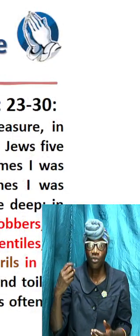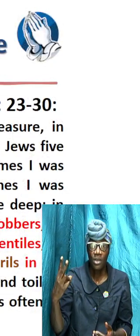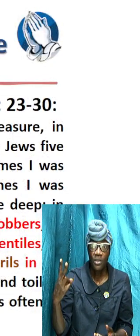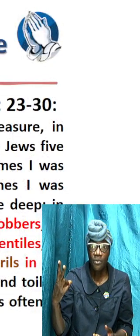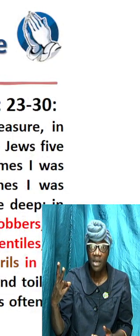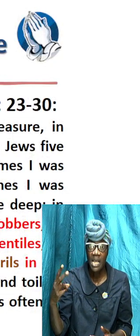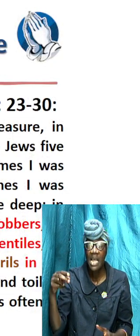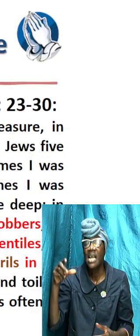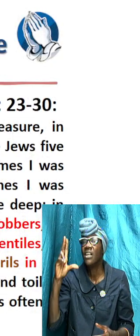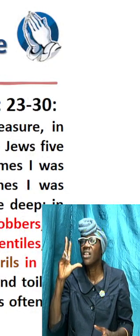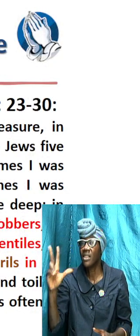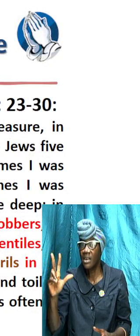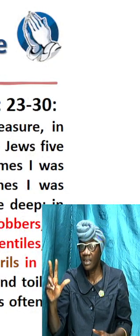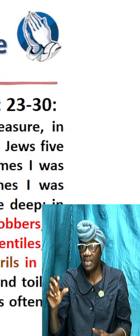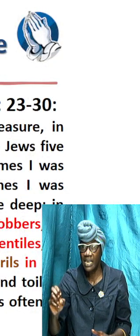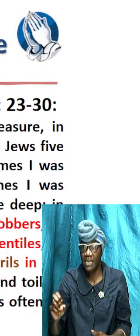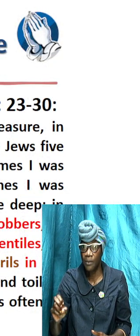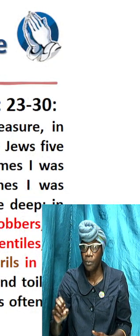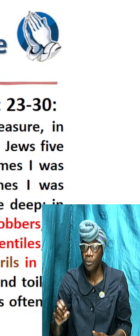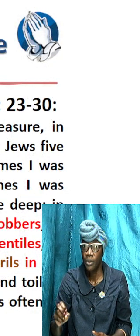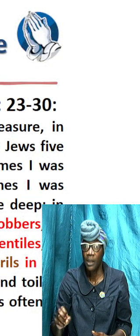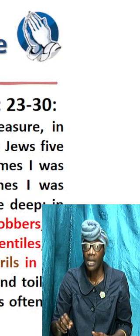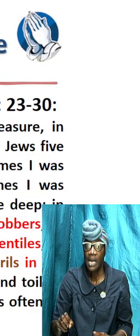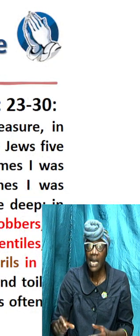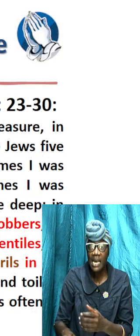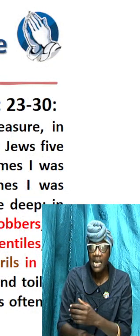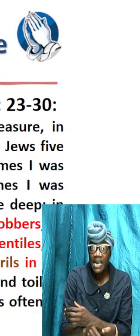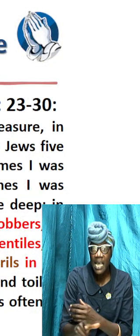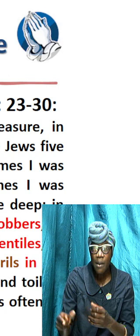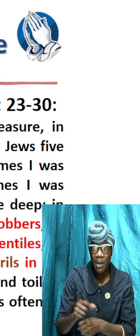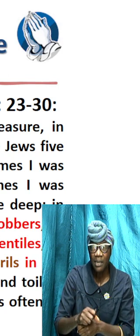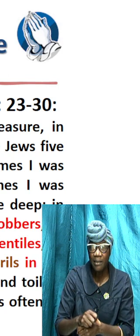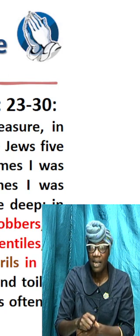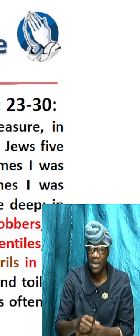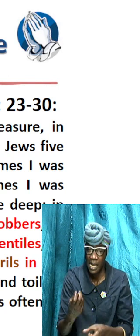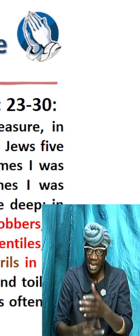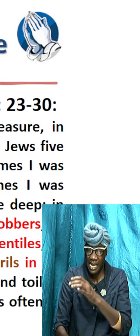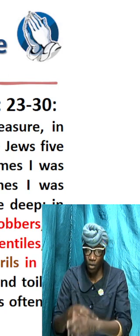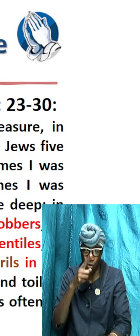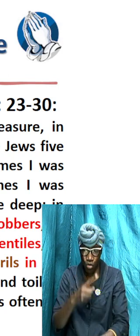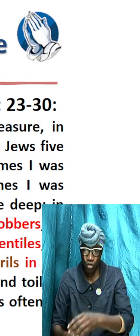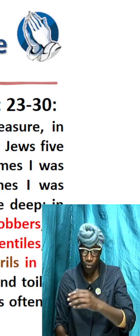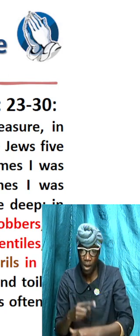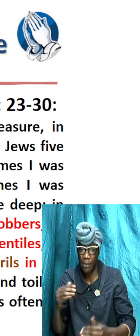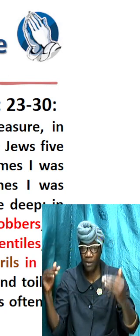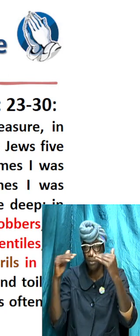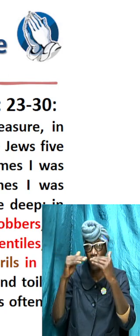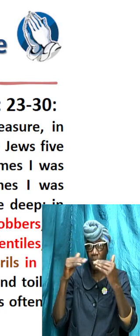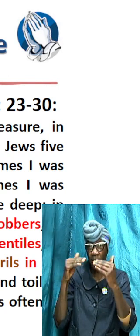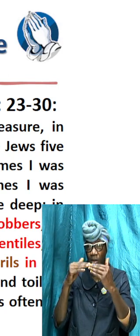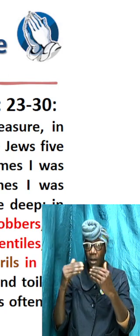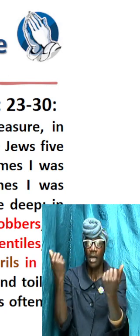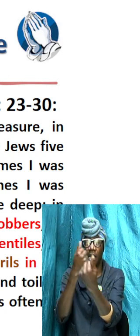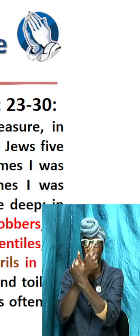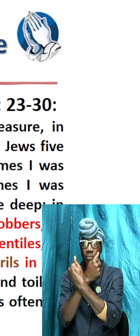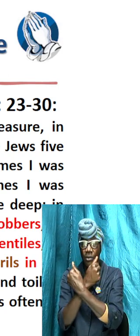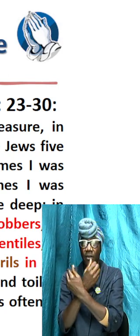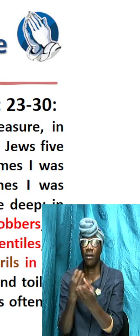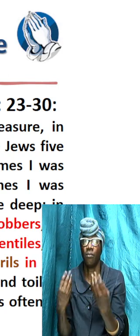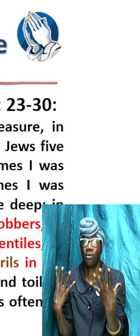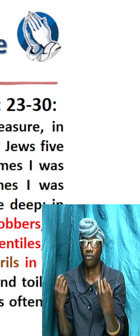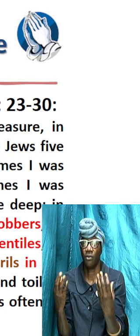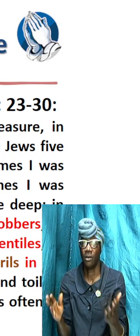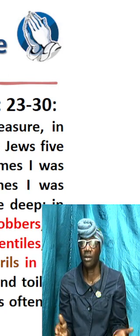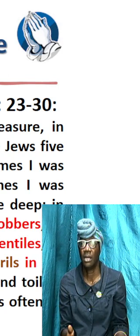labors more abundant, in stripes above measure, in prisons more frequently, in